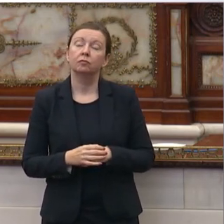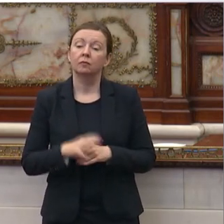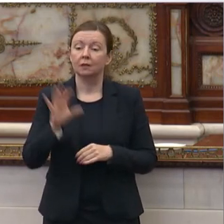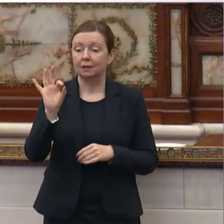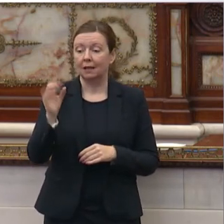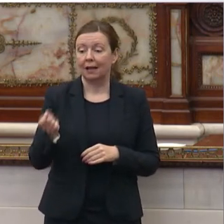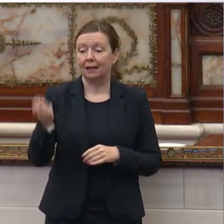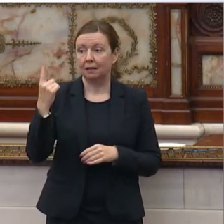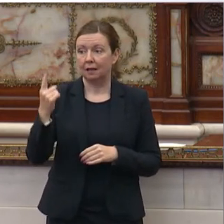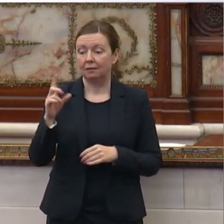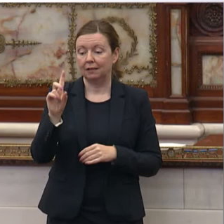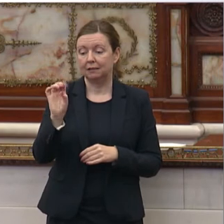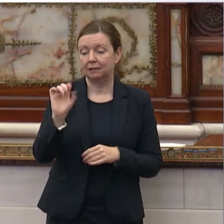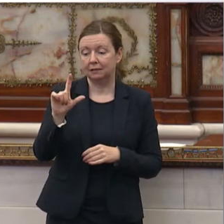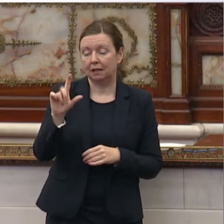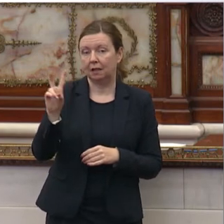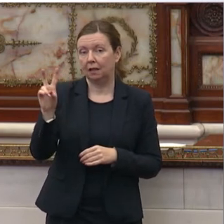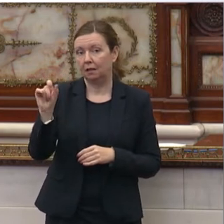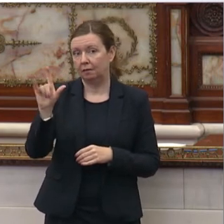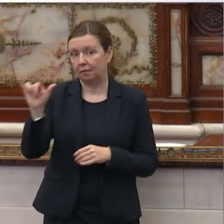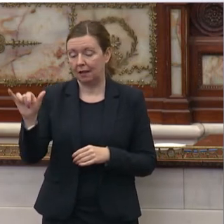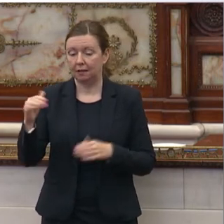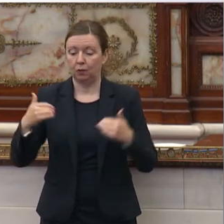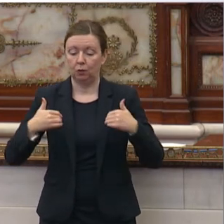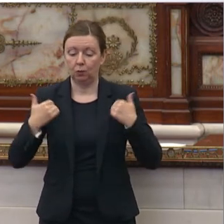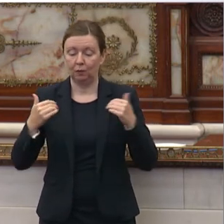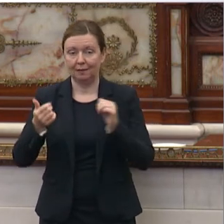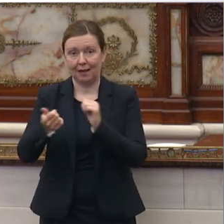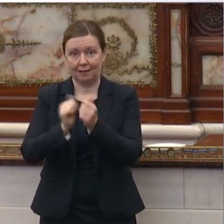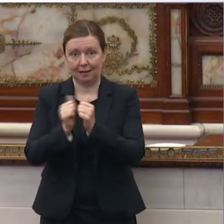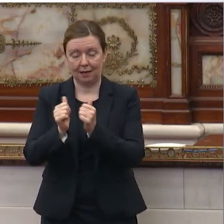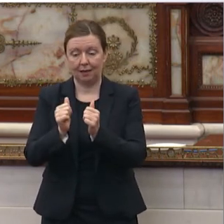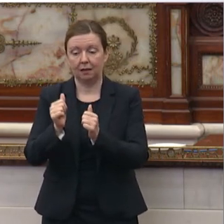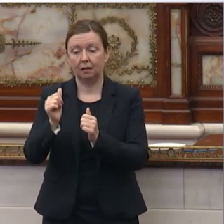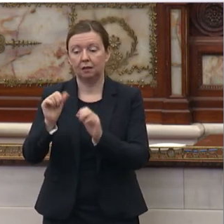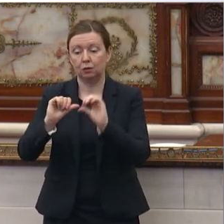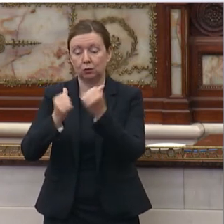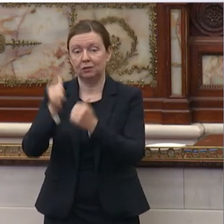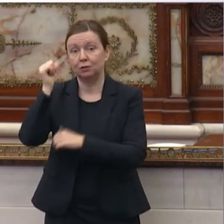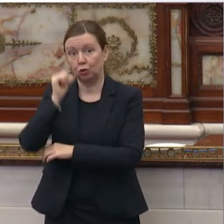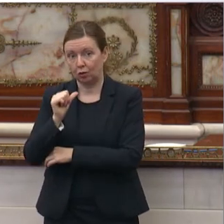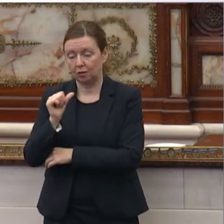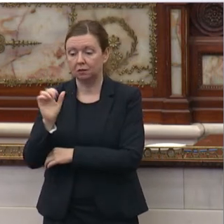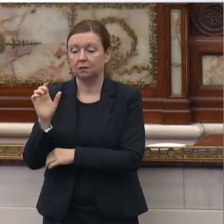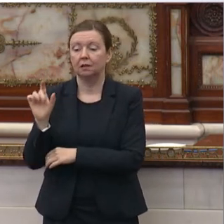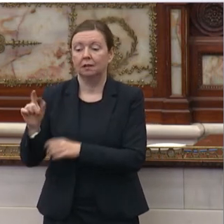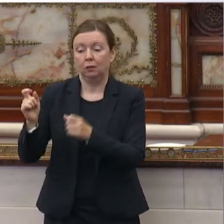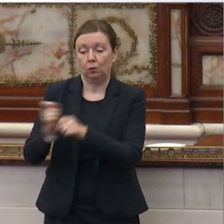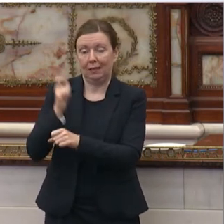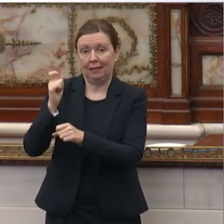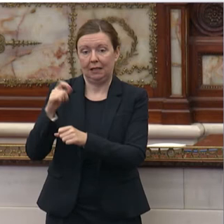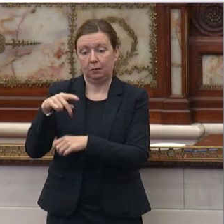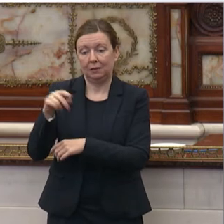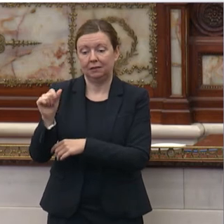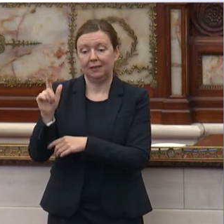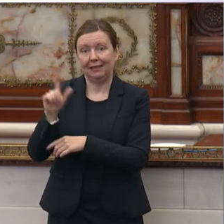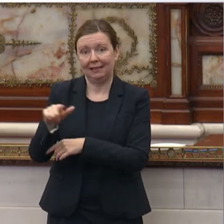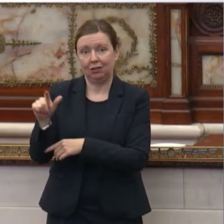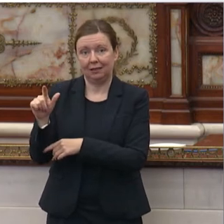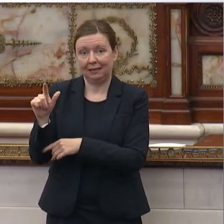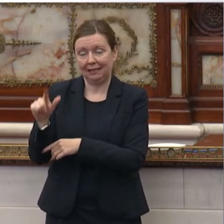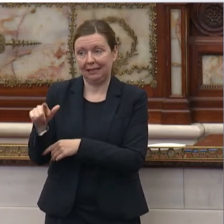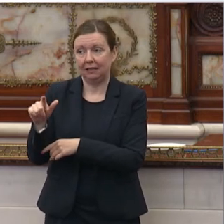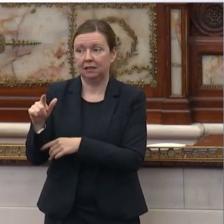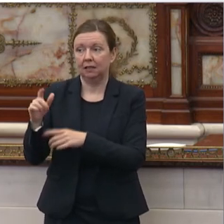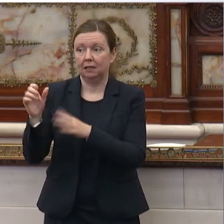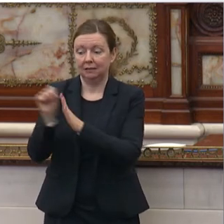9/11 Delaware Valley Youth Athletic Association girls on the occasion of them winning the Pennsylvania Little League State Championships